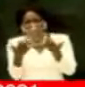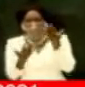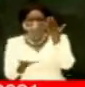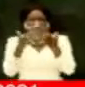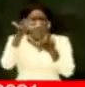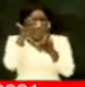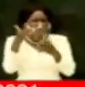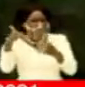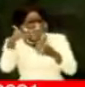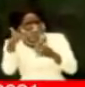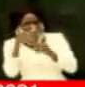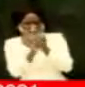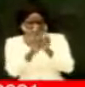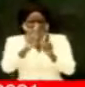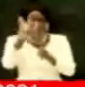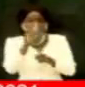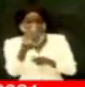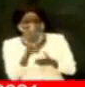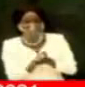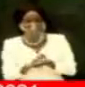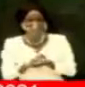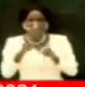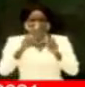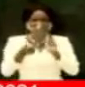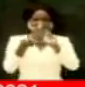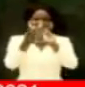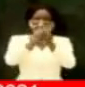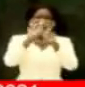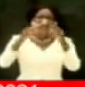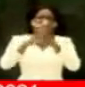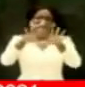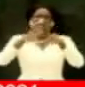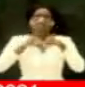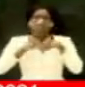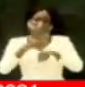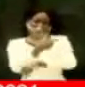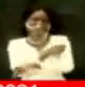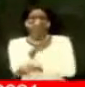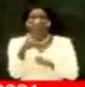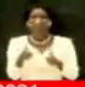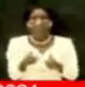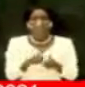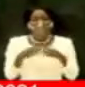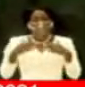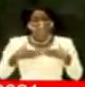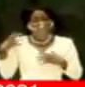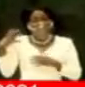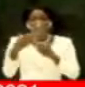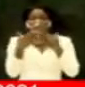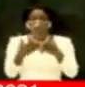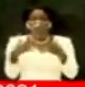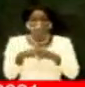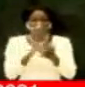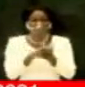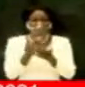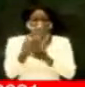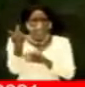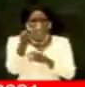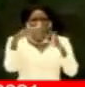thankful. Us as government, that our people, people of Malawi, they're responding very well. We have had a